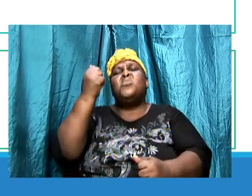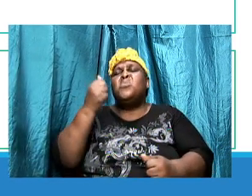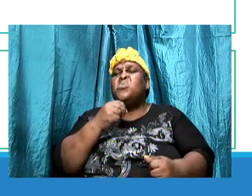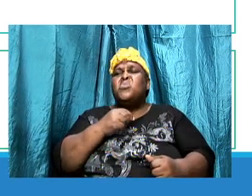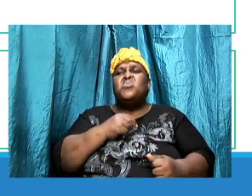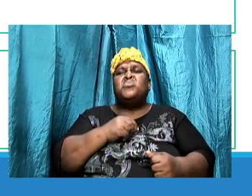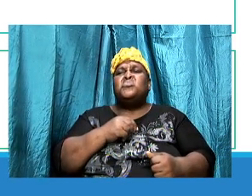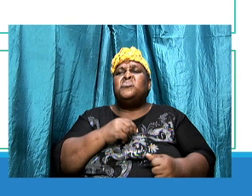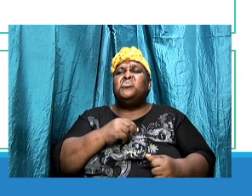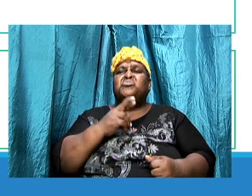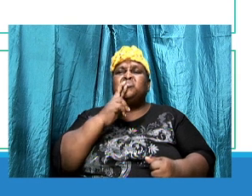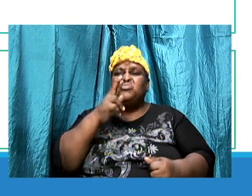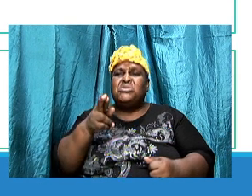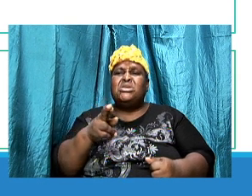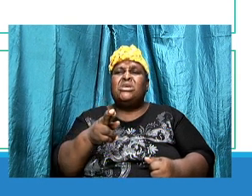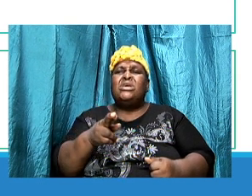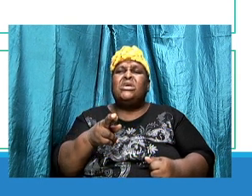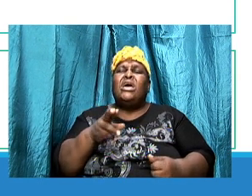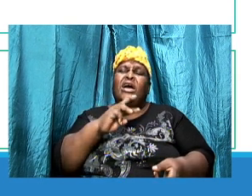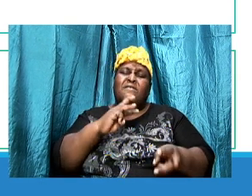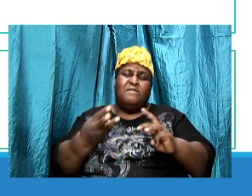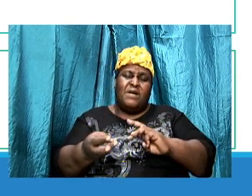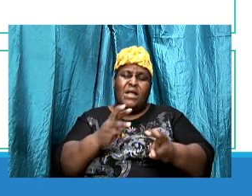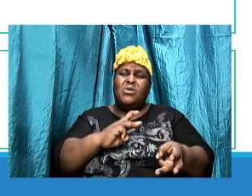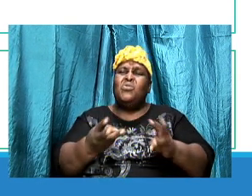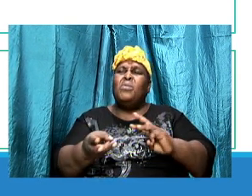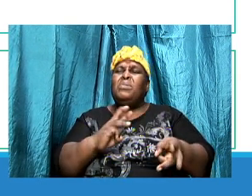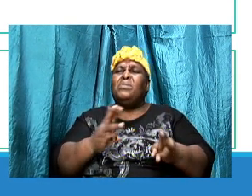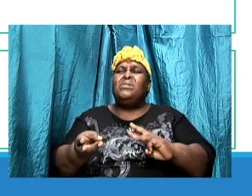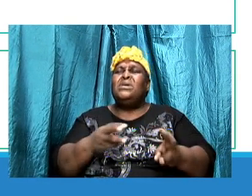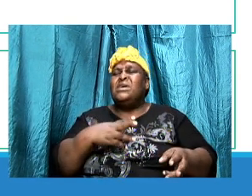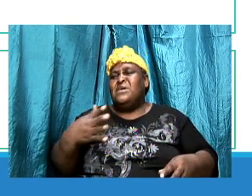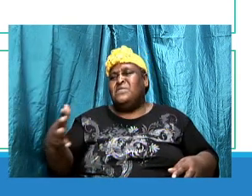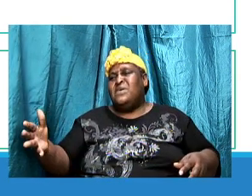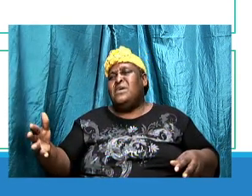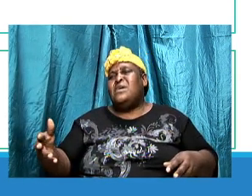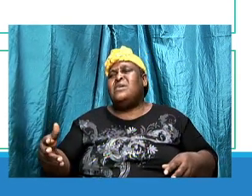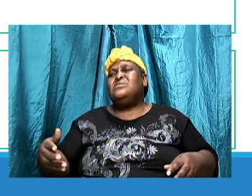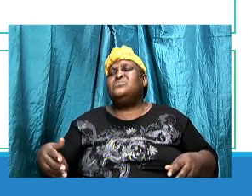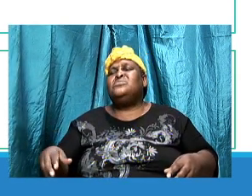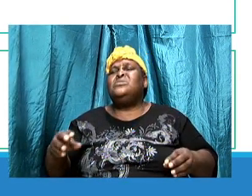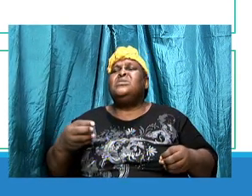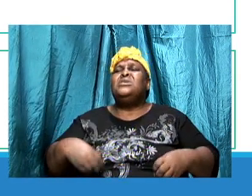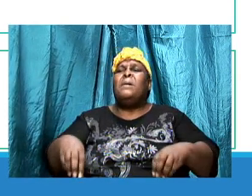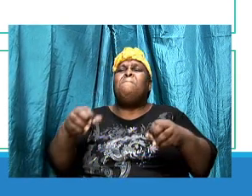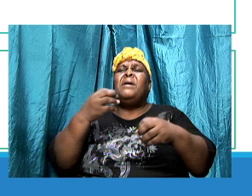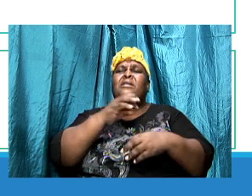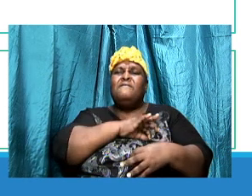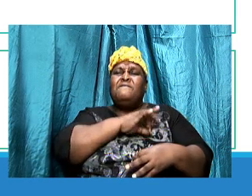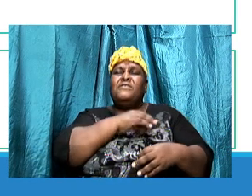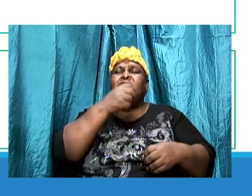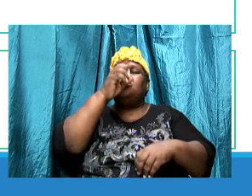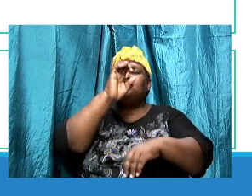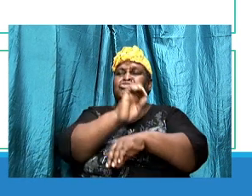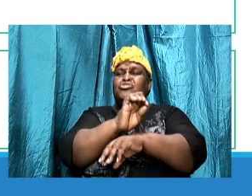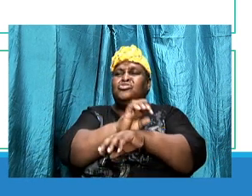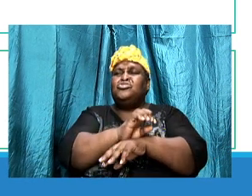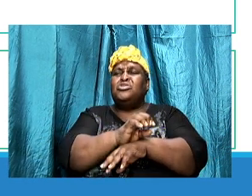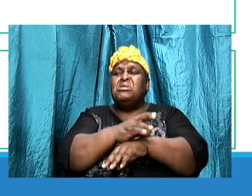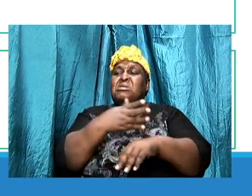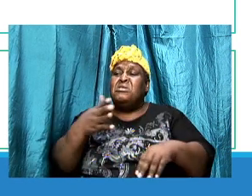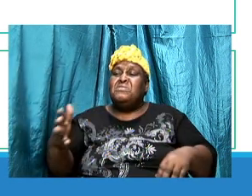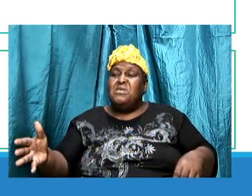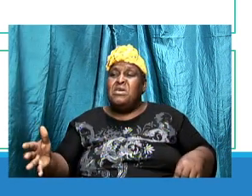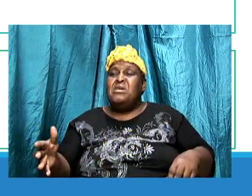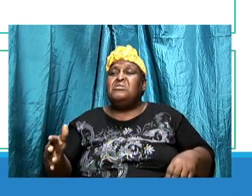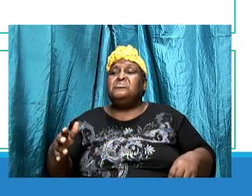relevant, the things that are most valuable, the things that are most impactful for the church is the things that we